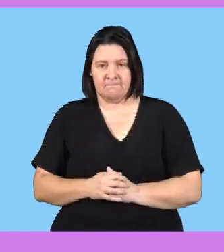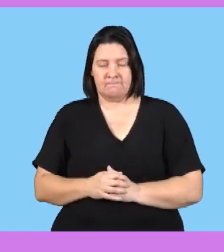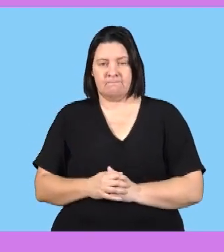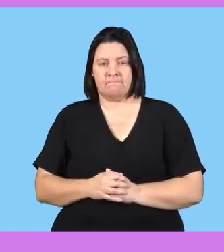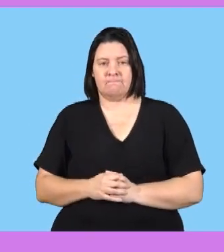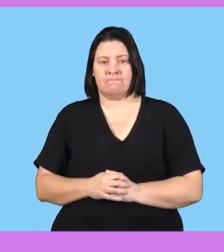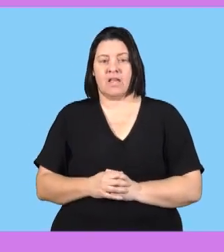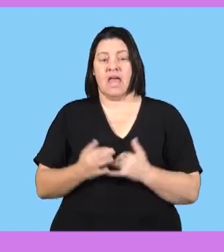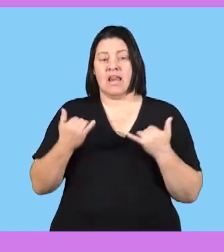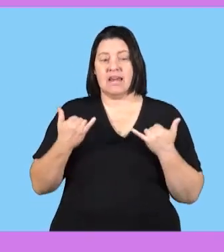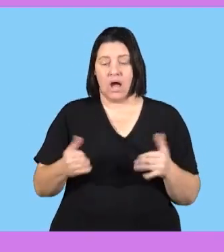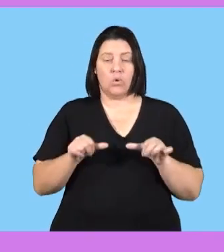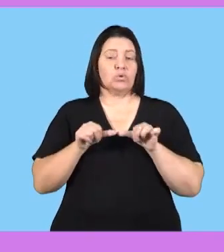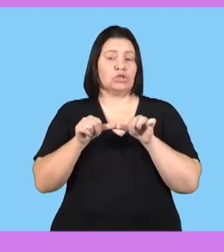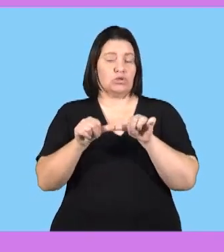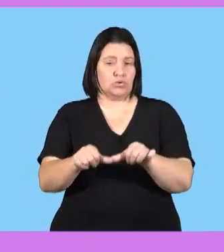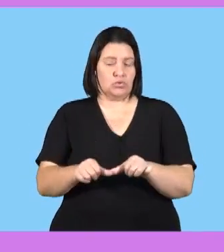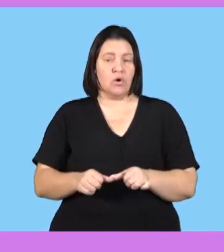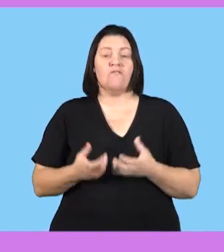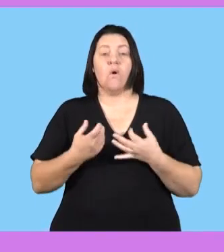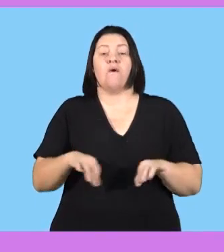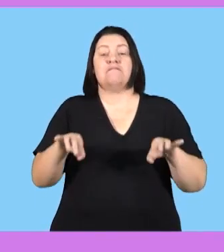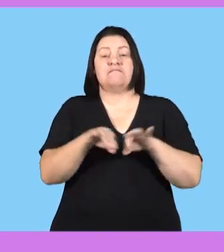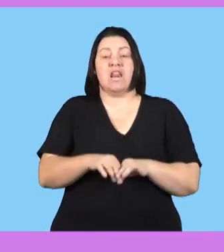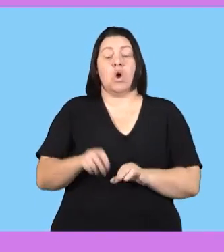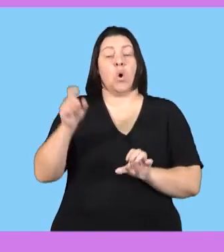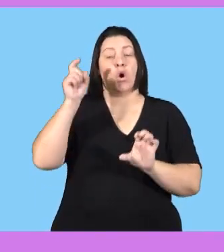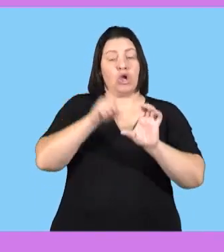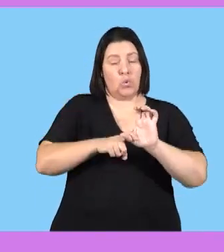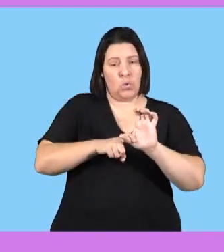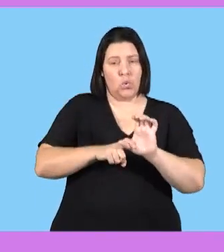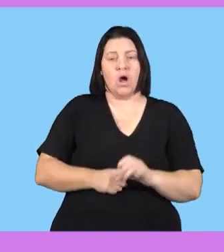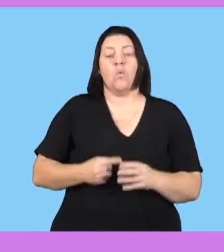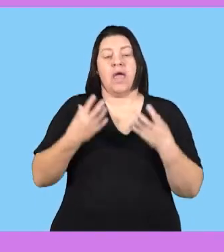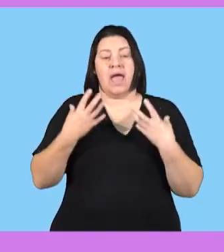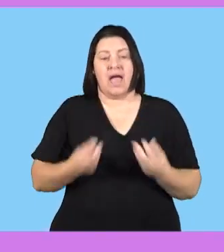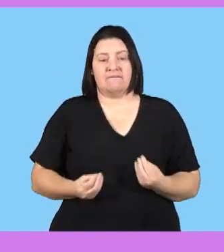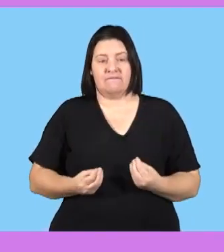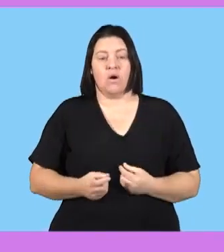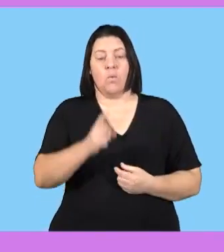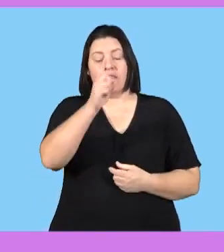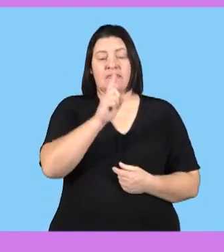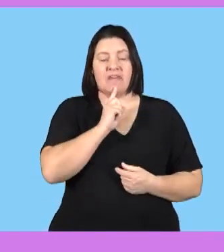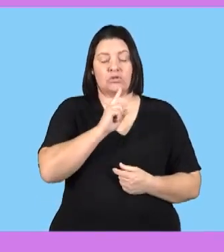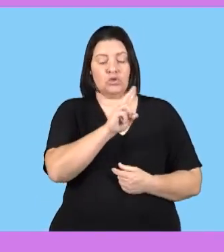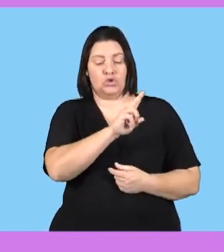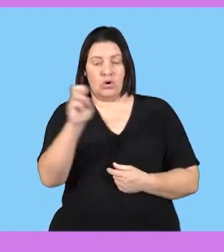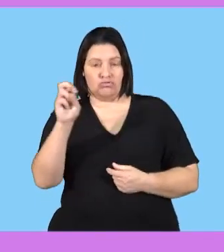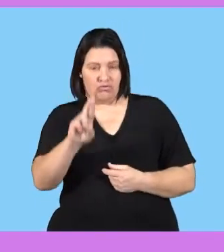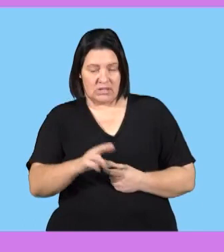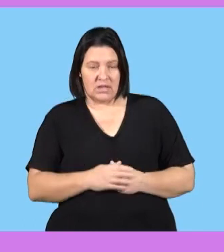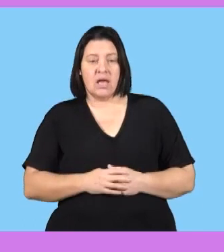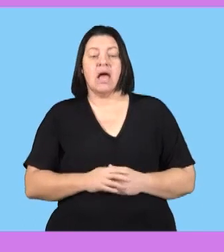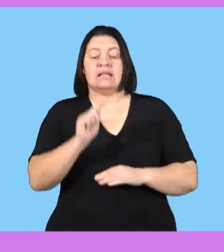rand. And now we continue. For the value of Q, we are having 1,200